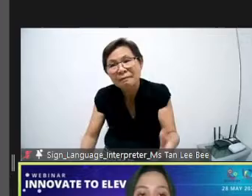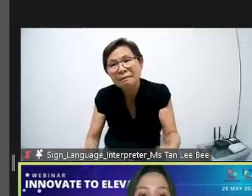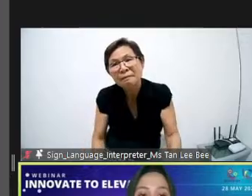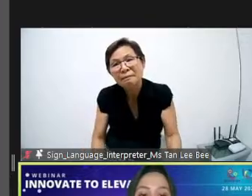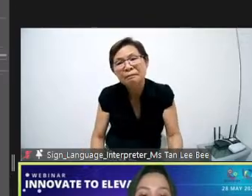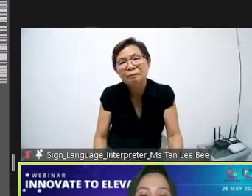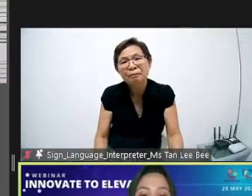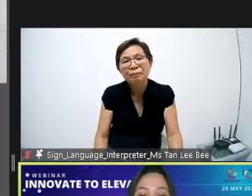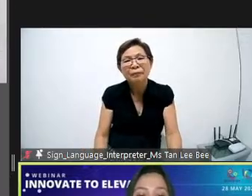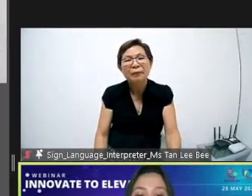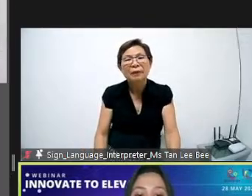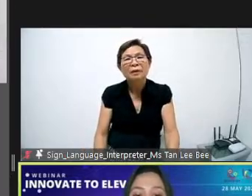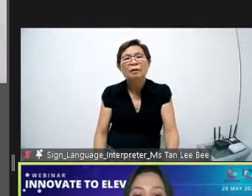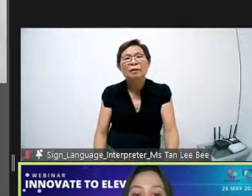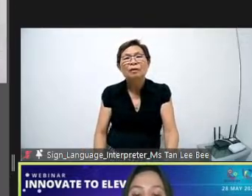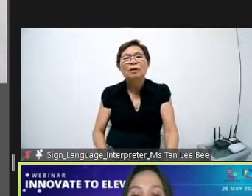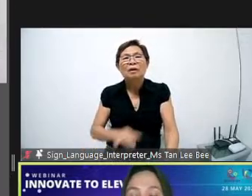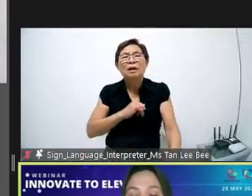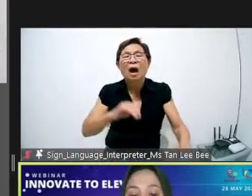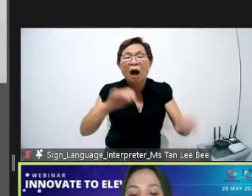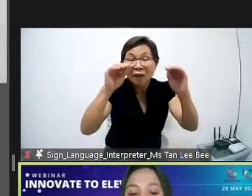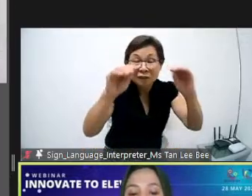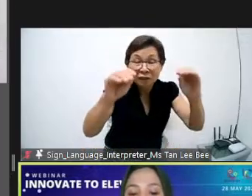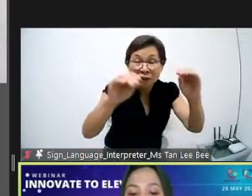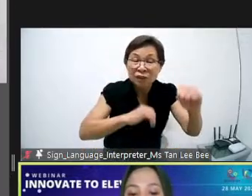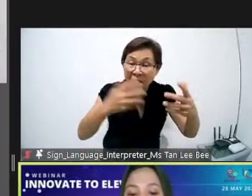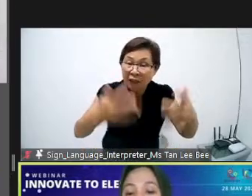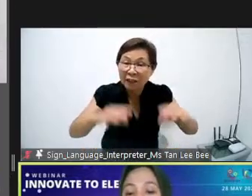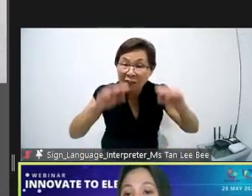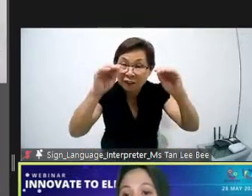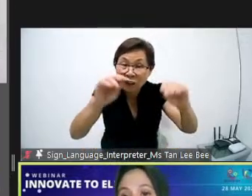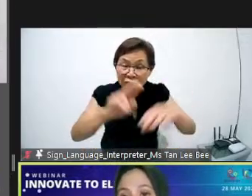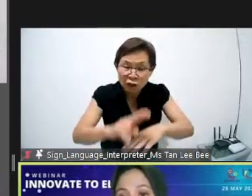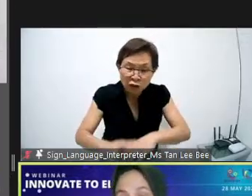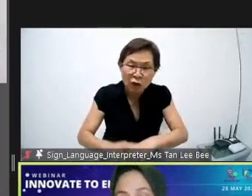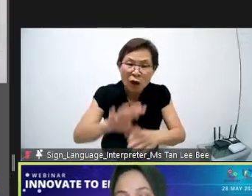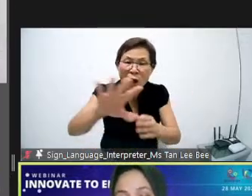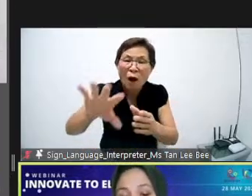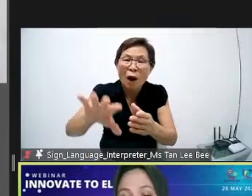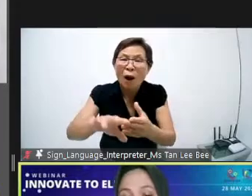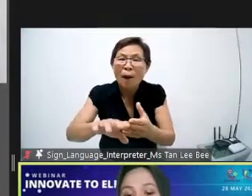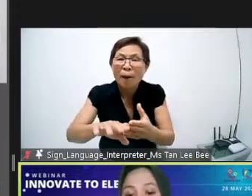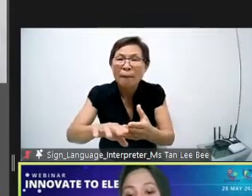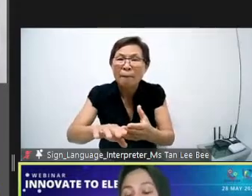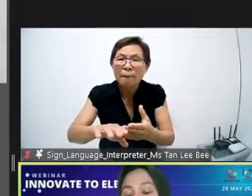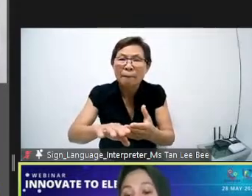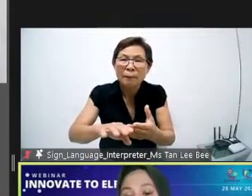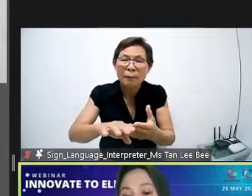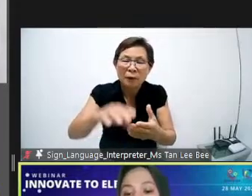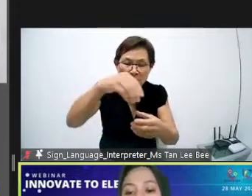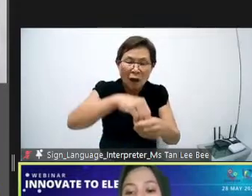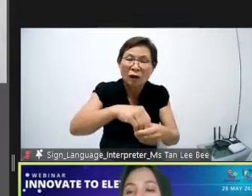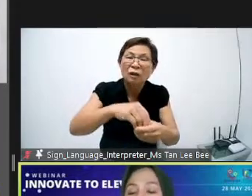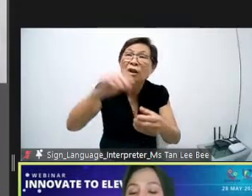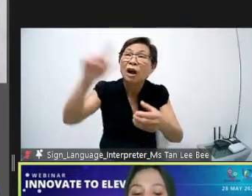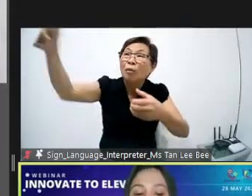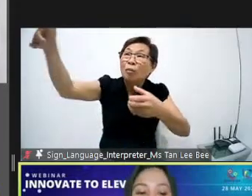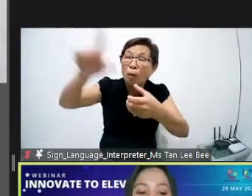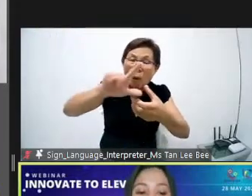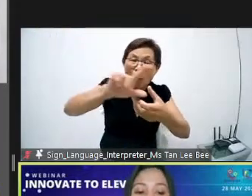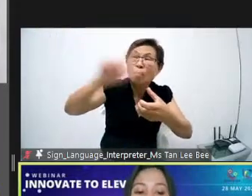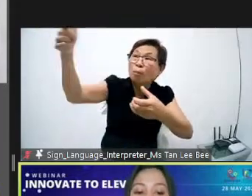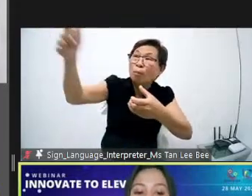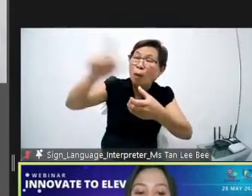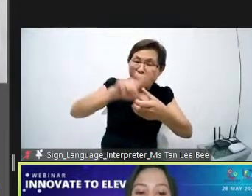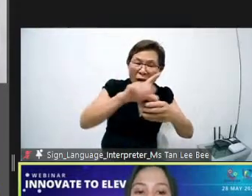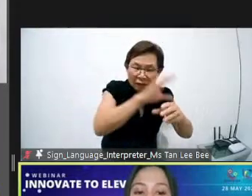Then I teach how to install the software into their device and teach them how to learn